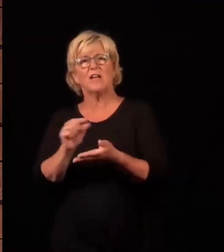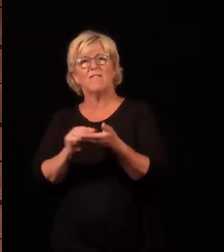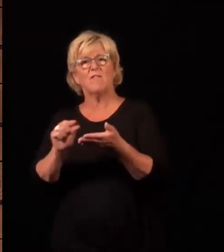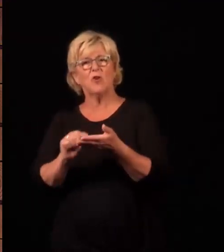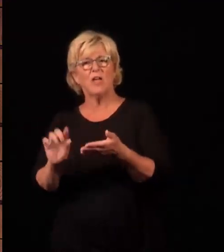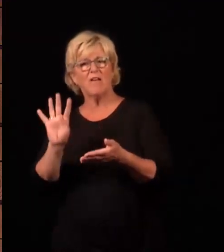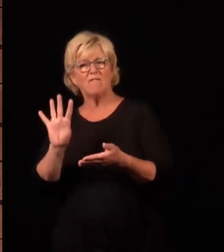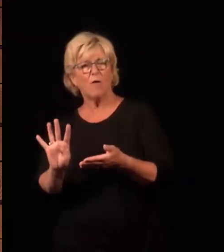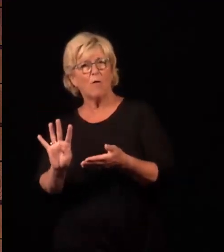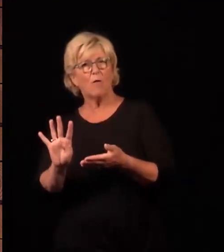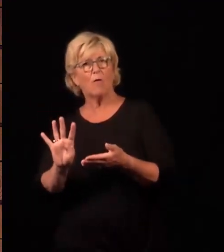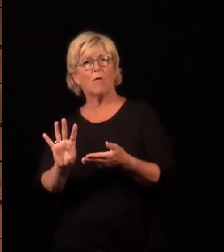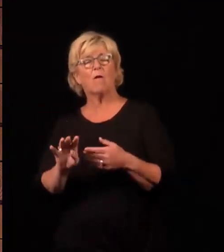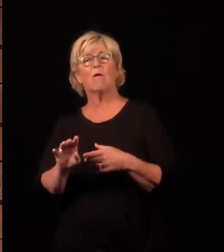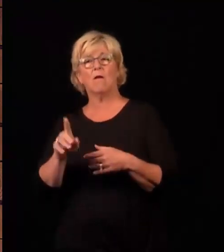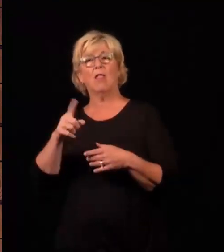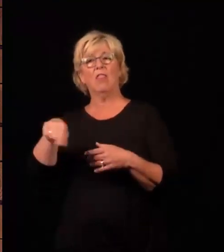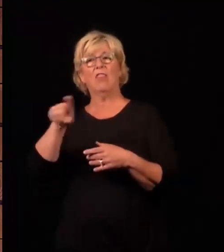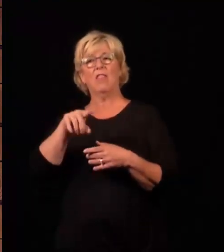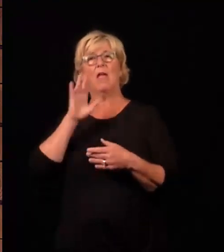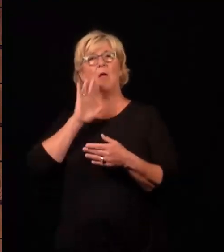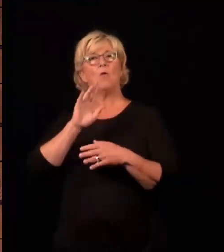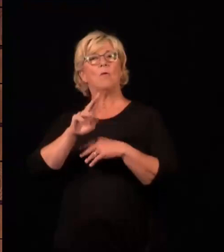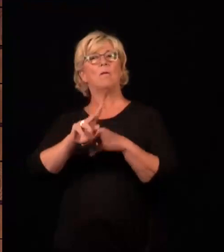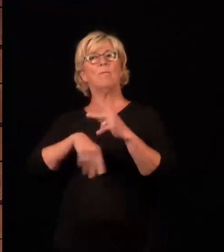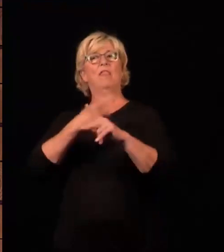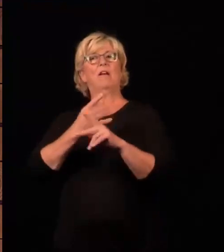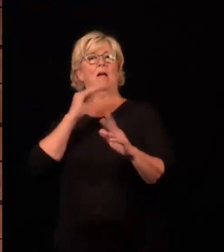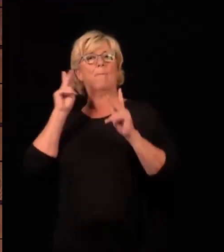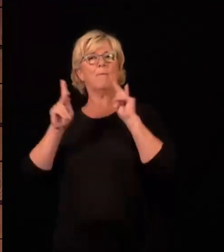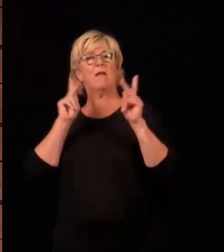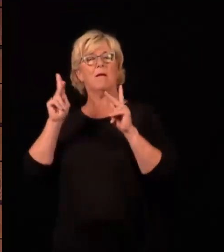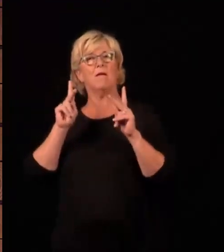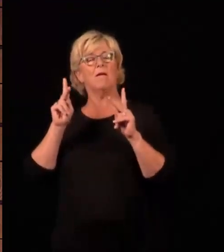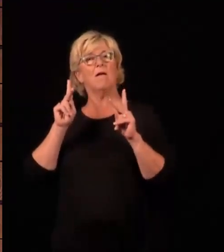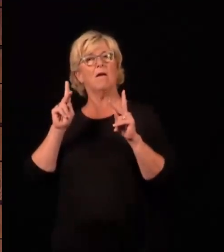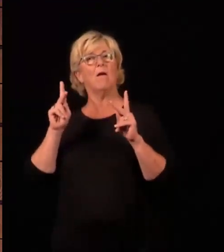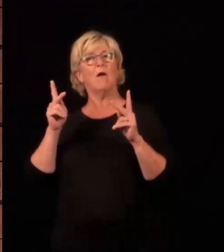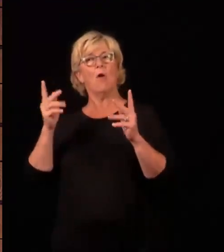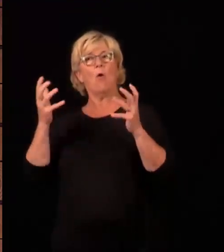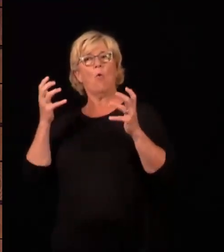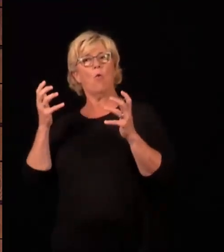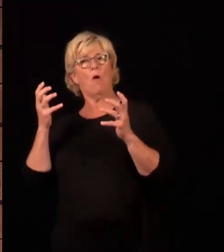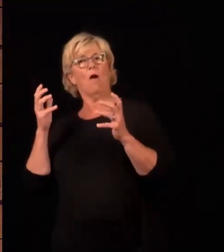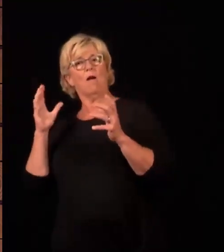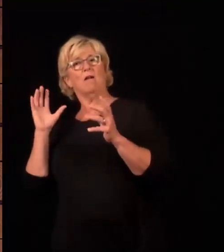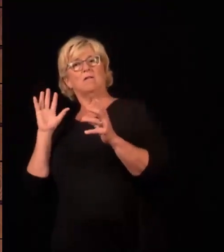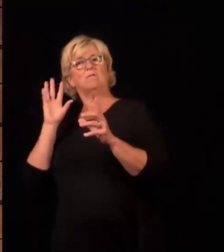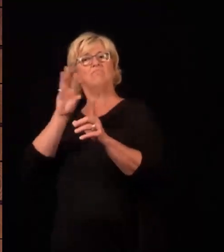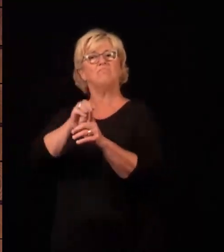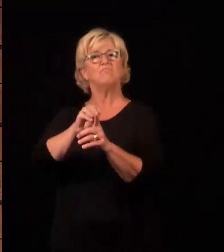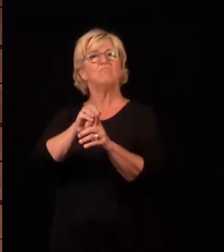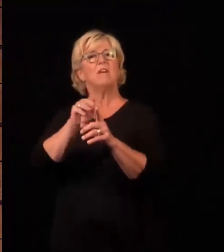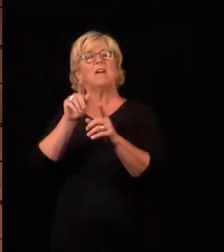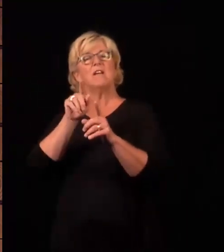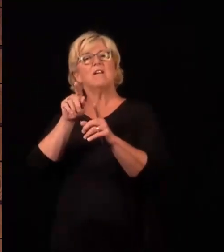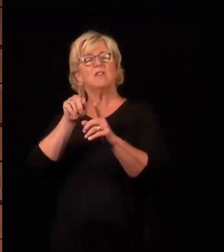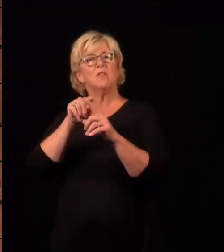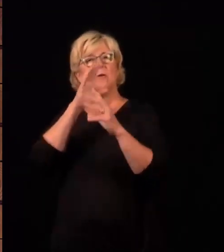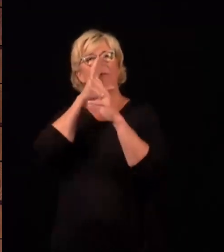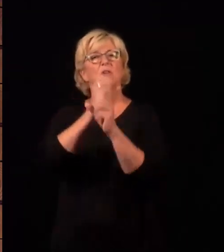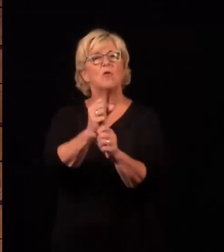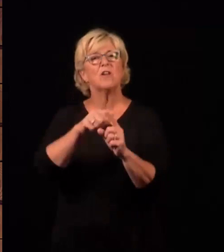And in so doing, they will be the kind of people that others will want to be around, and they'll weave